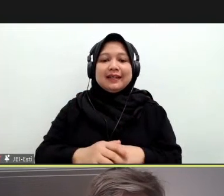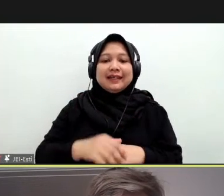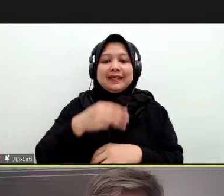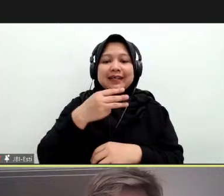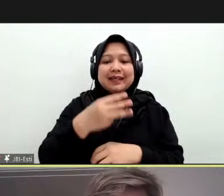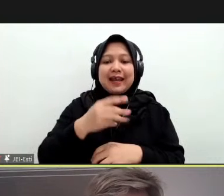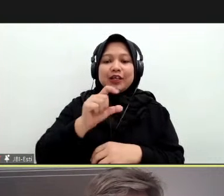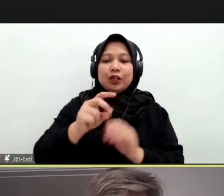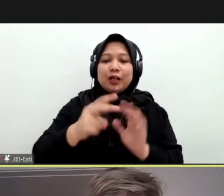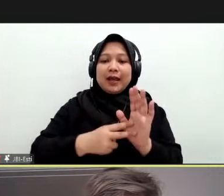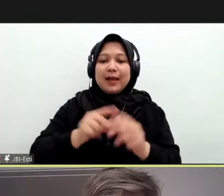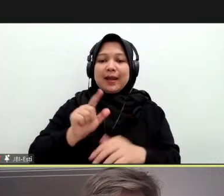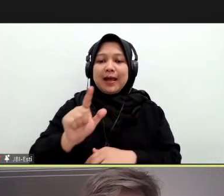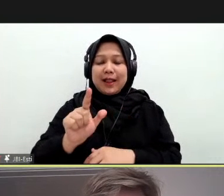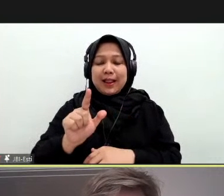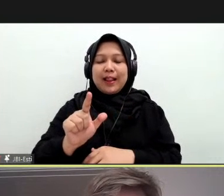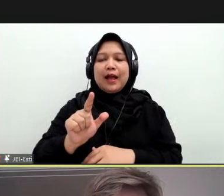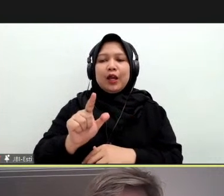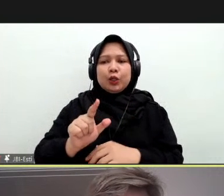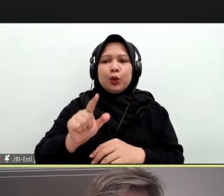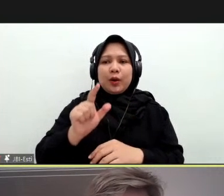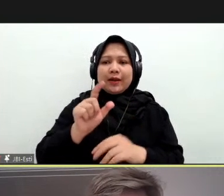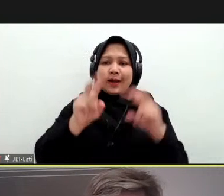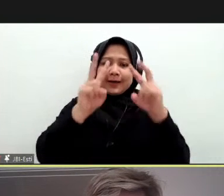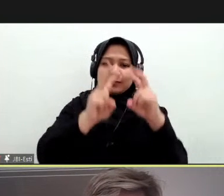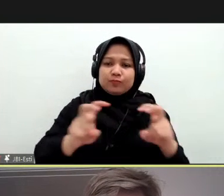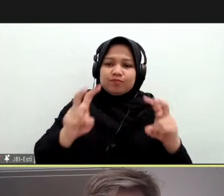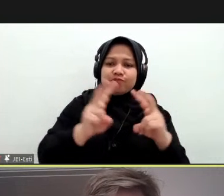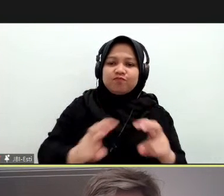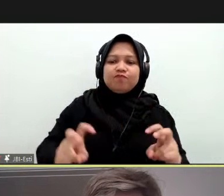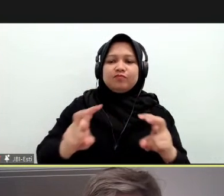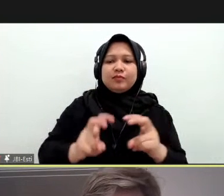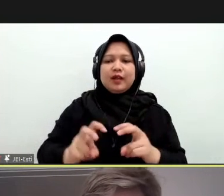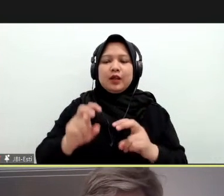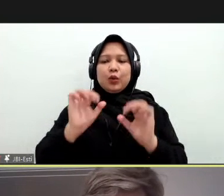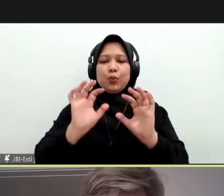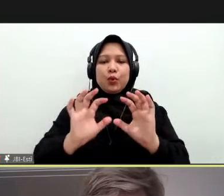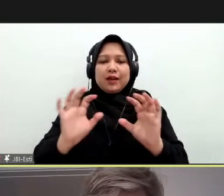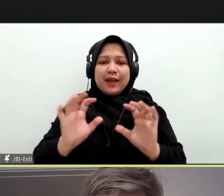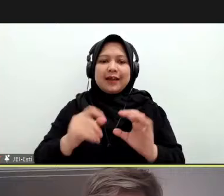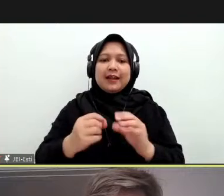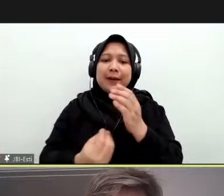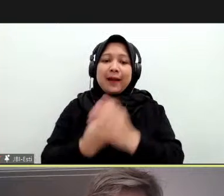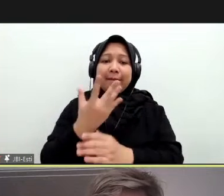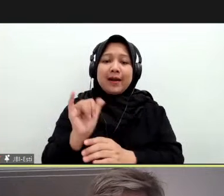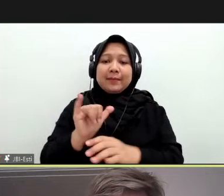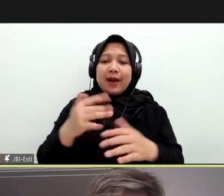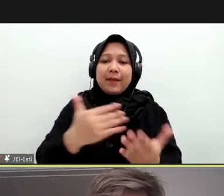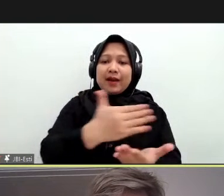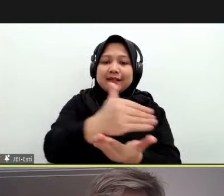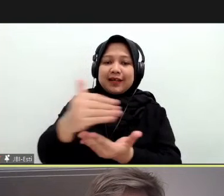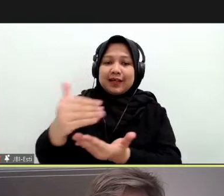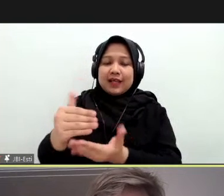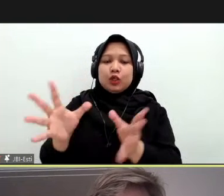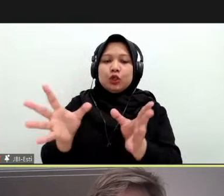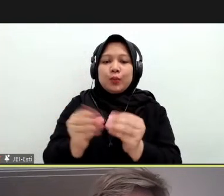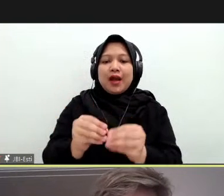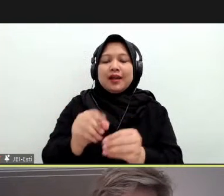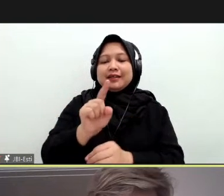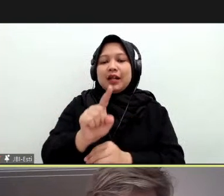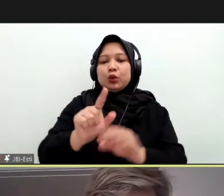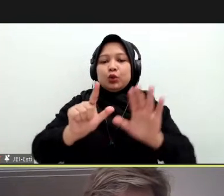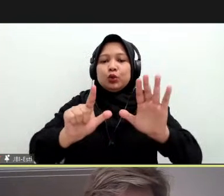COVID-19 Civic Freedom Tracker. According to our data, 178 countries have enacted